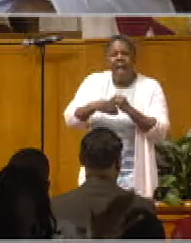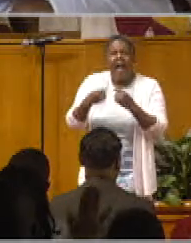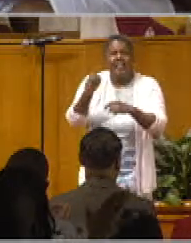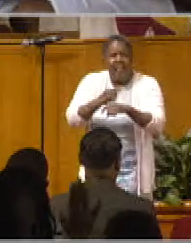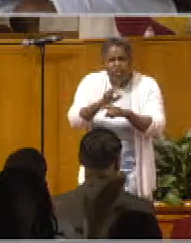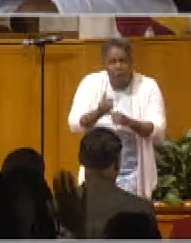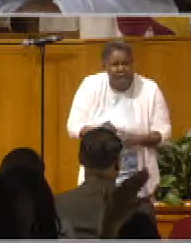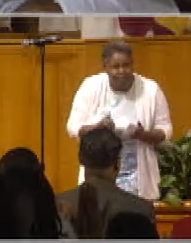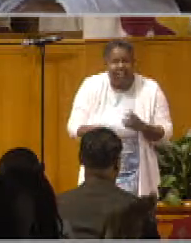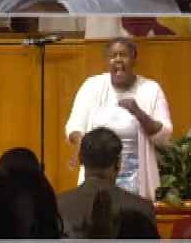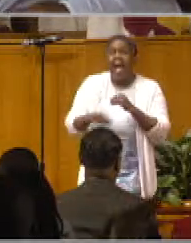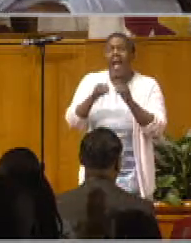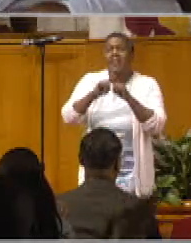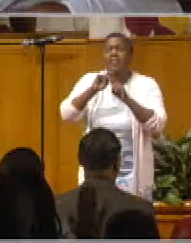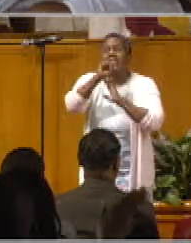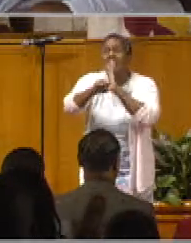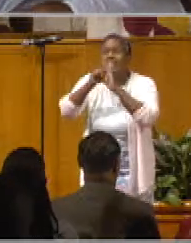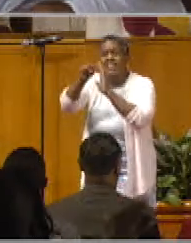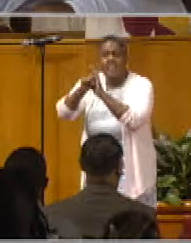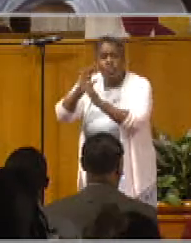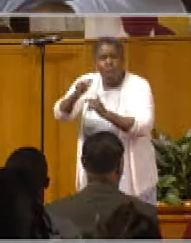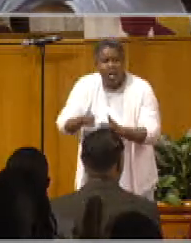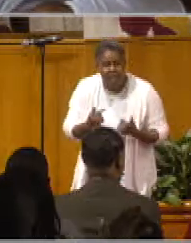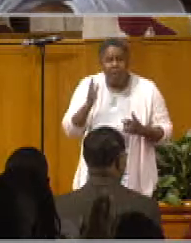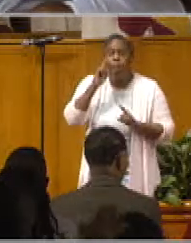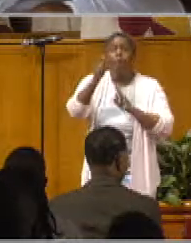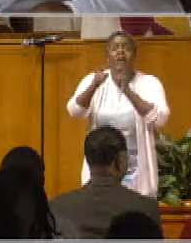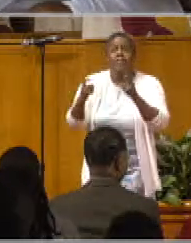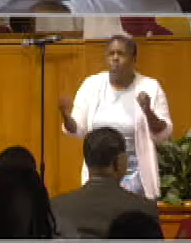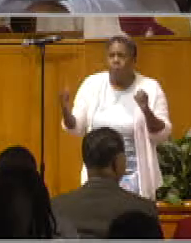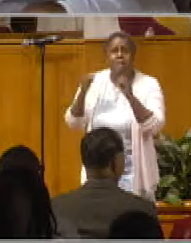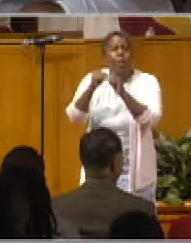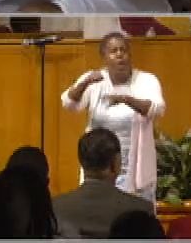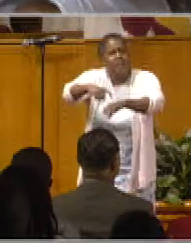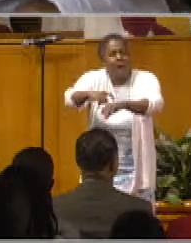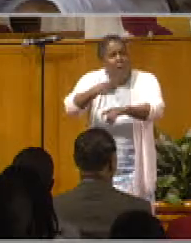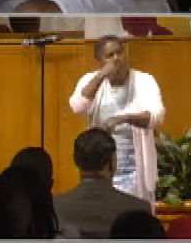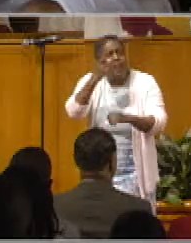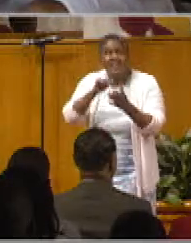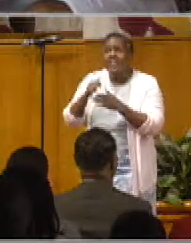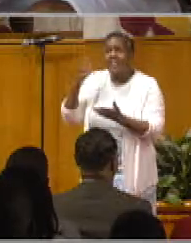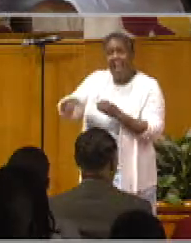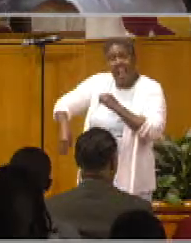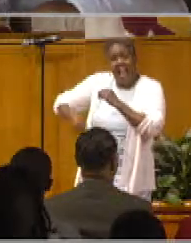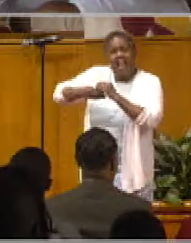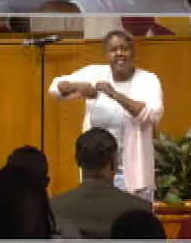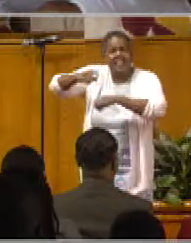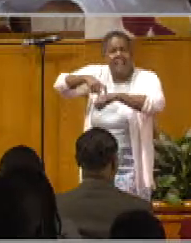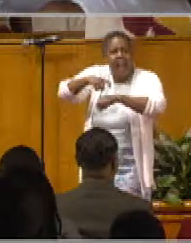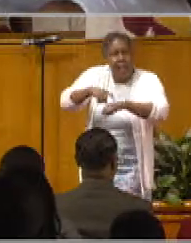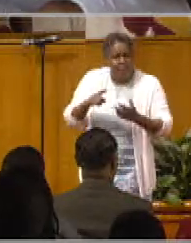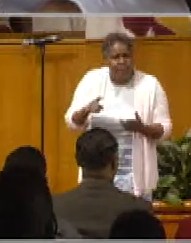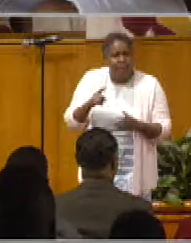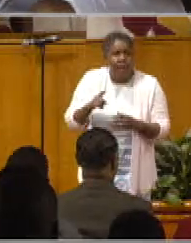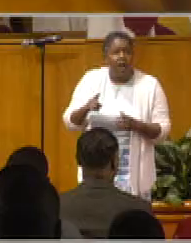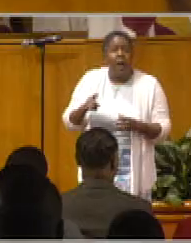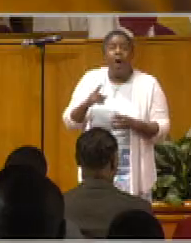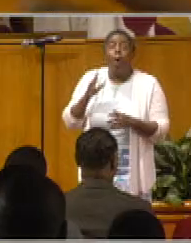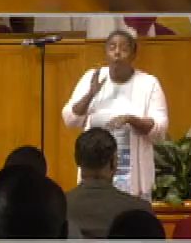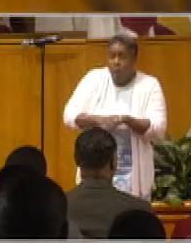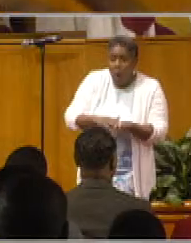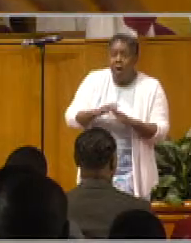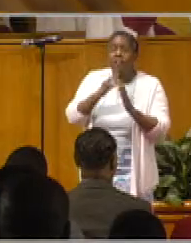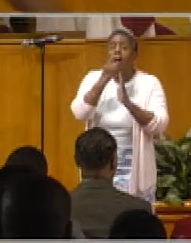add seasons to your life. He'll give you more time because he puts time back on the